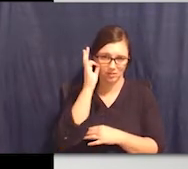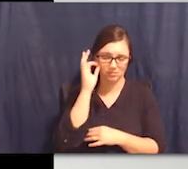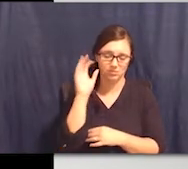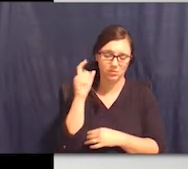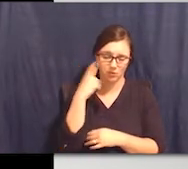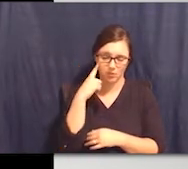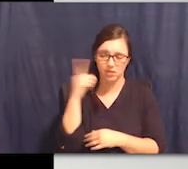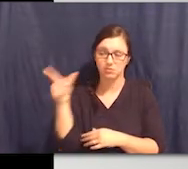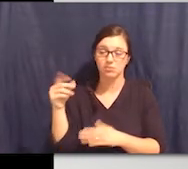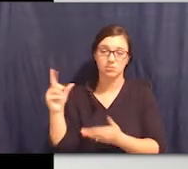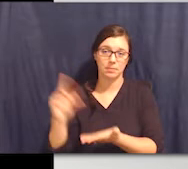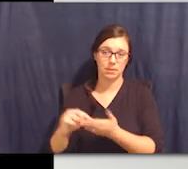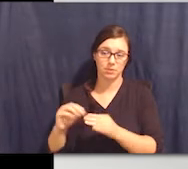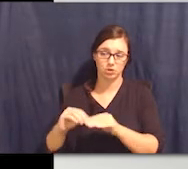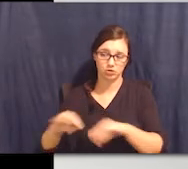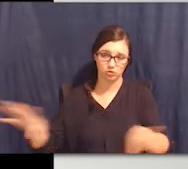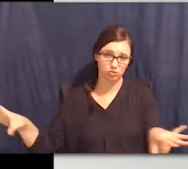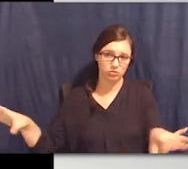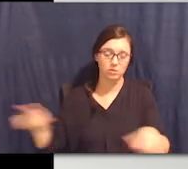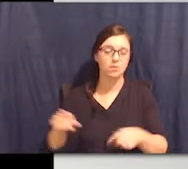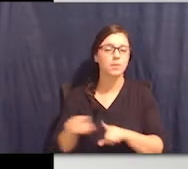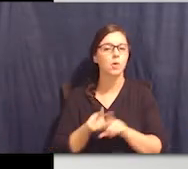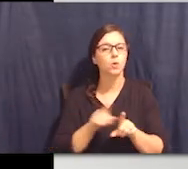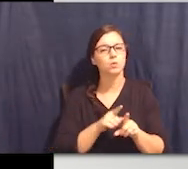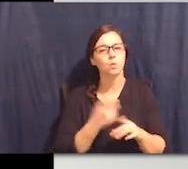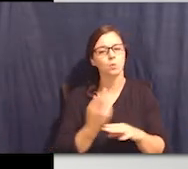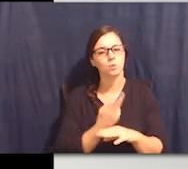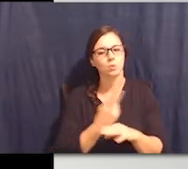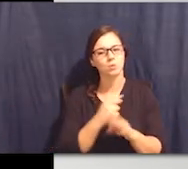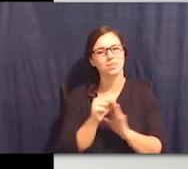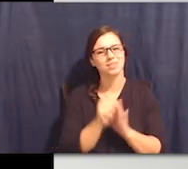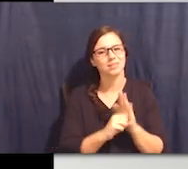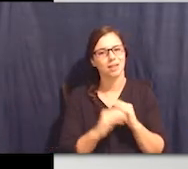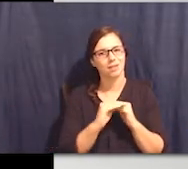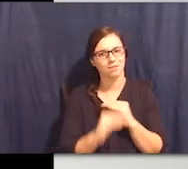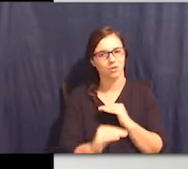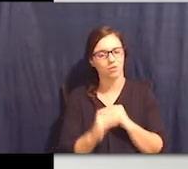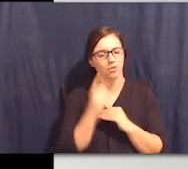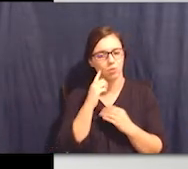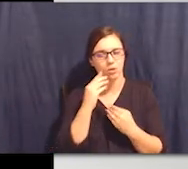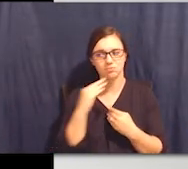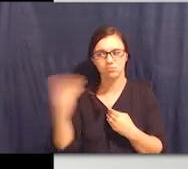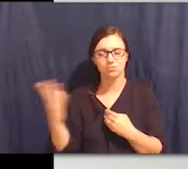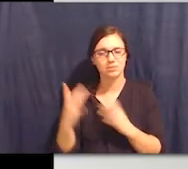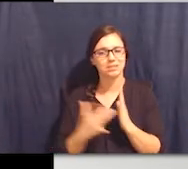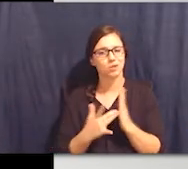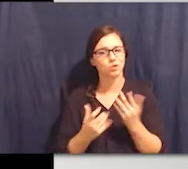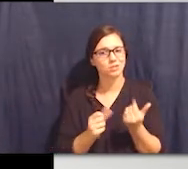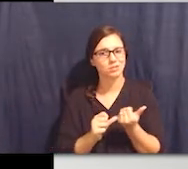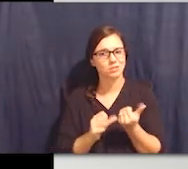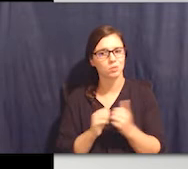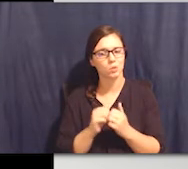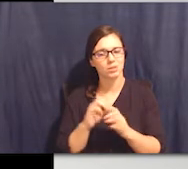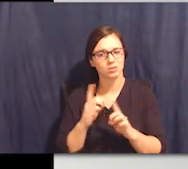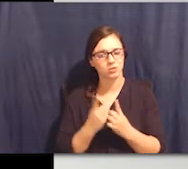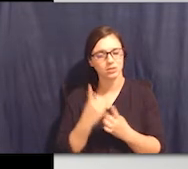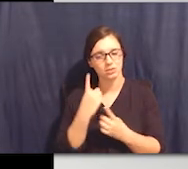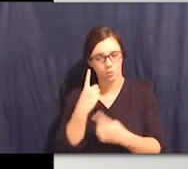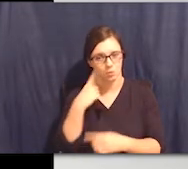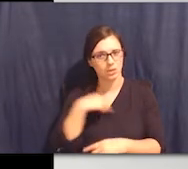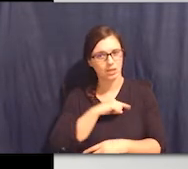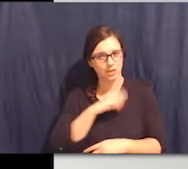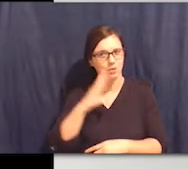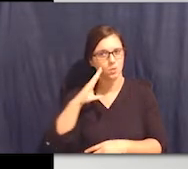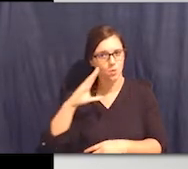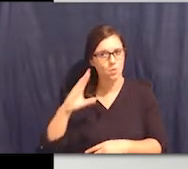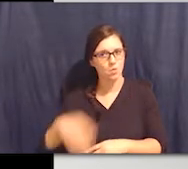published and made public. But we also use it at the state level to inform our technical assistance with districts, because we